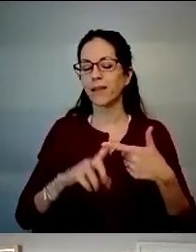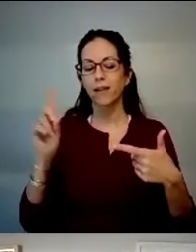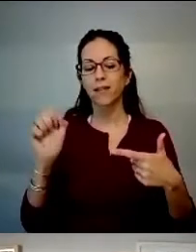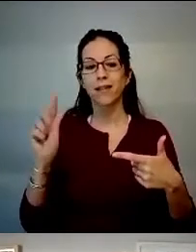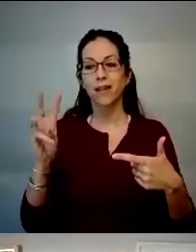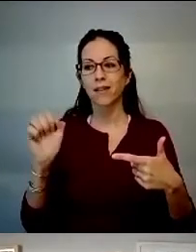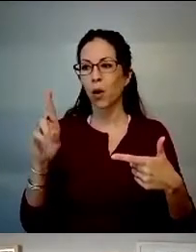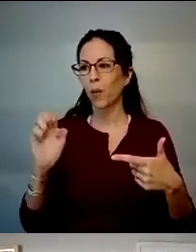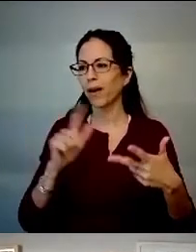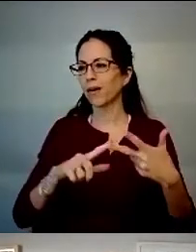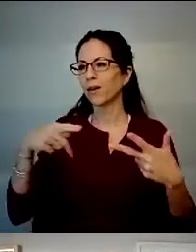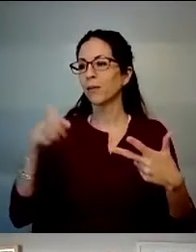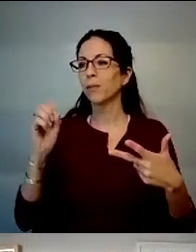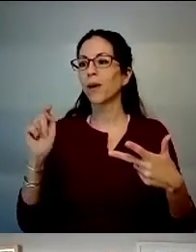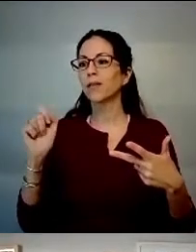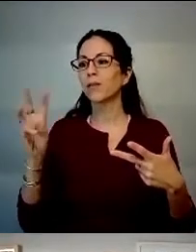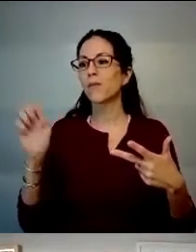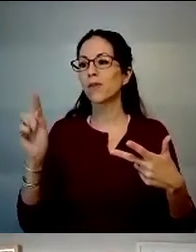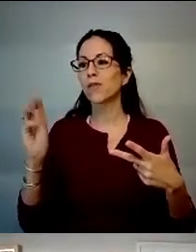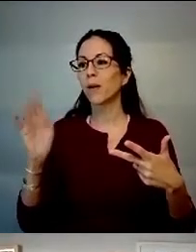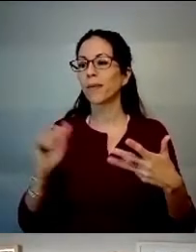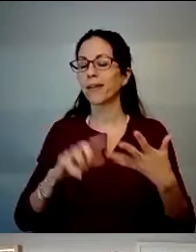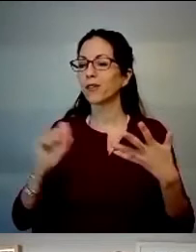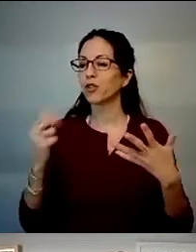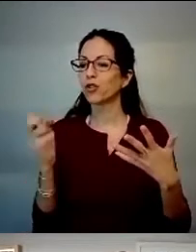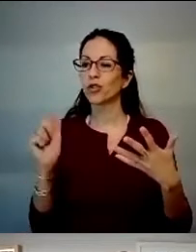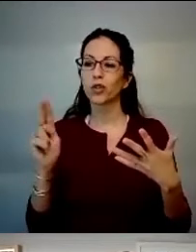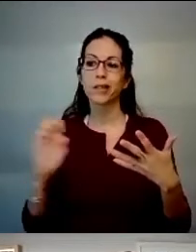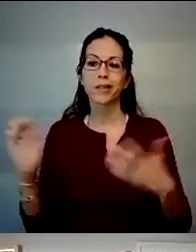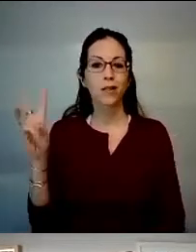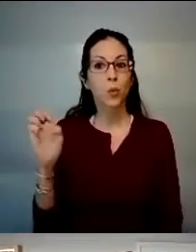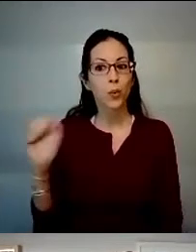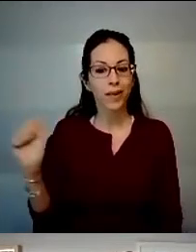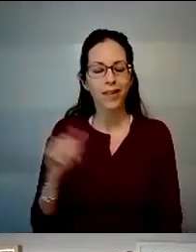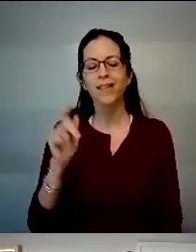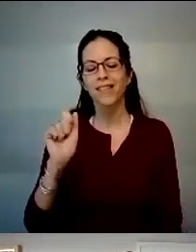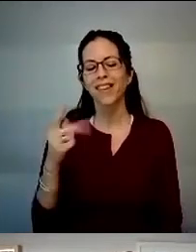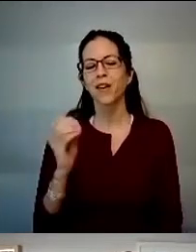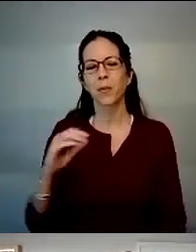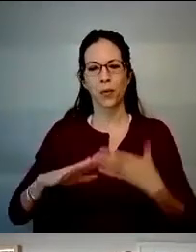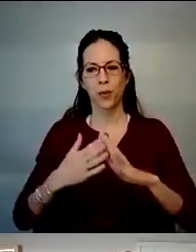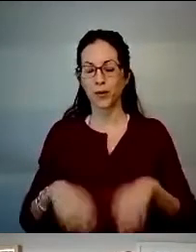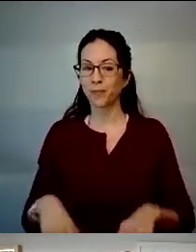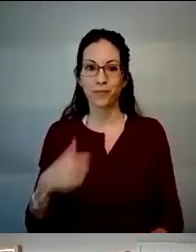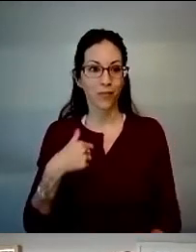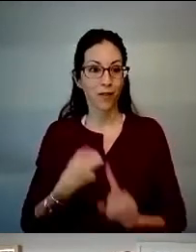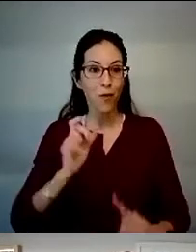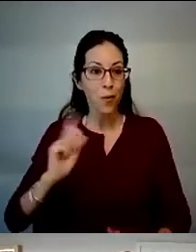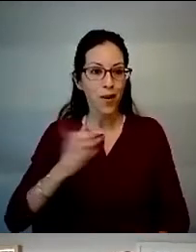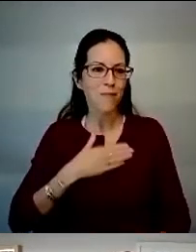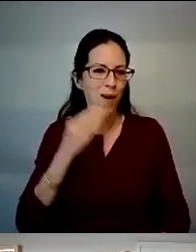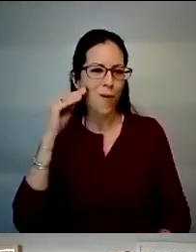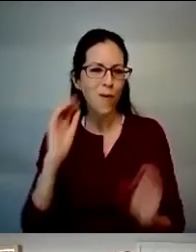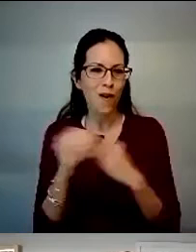Kickapoo communities. I am joining you from my home office today, which has blue walls and white doors. Behind me